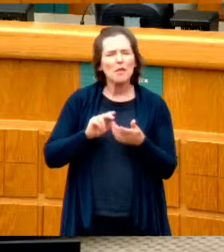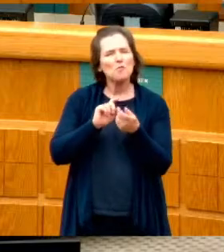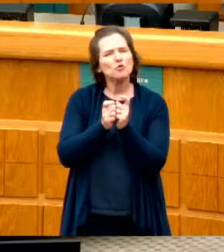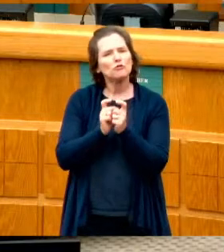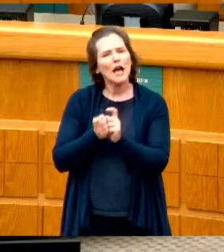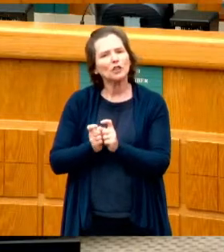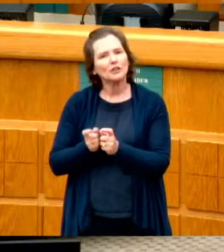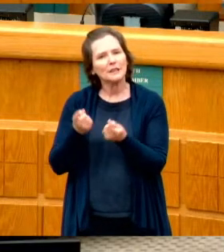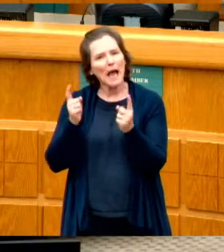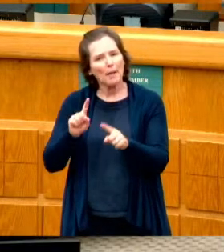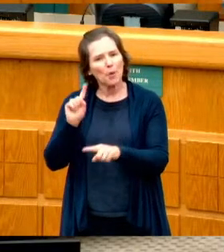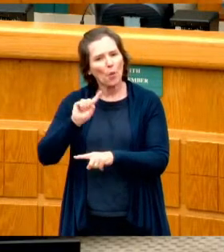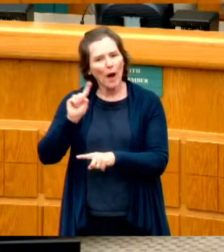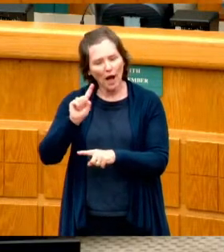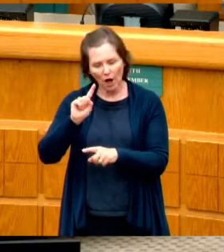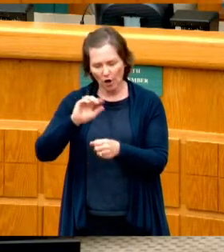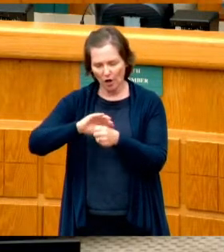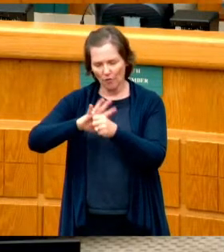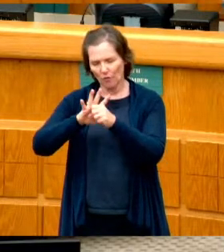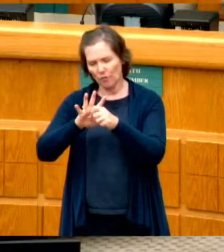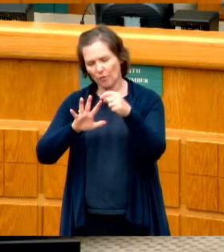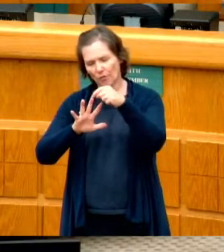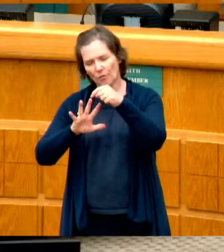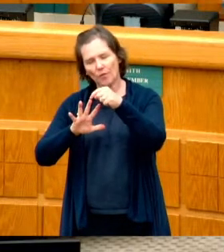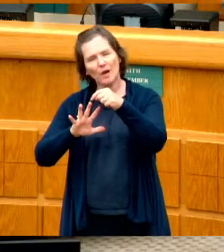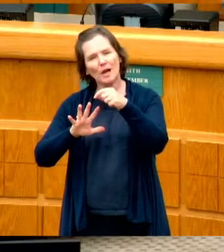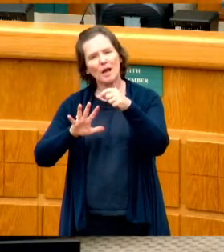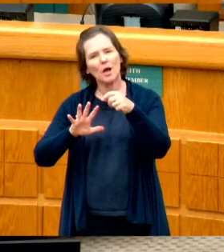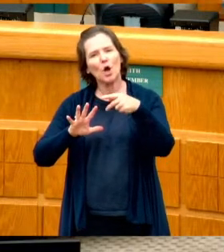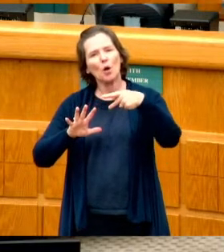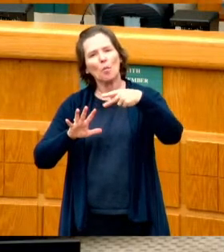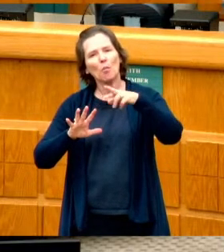Mutations of the spike protein receptor, next slide.